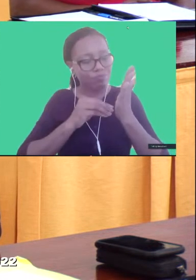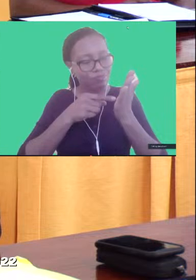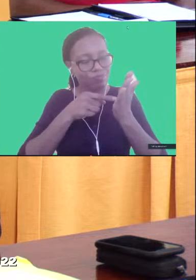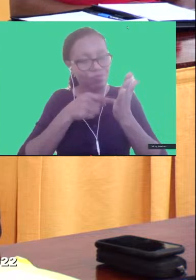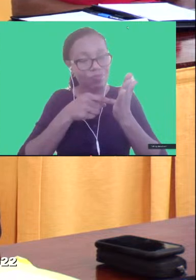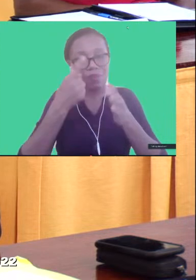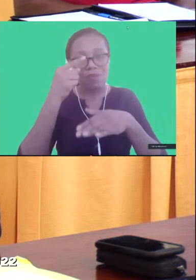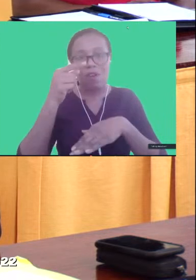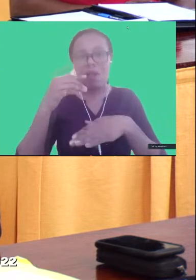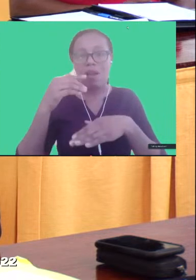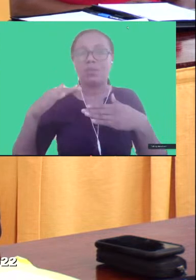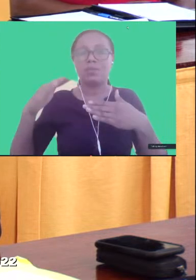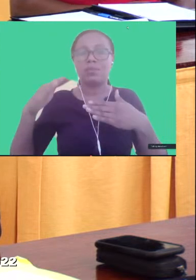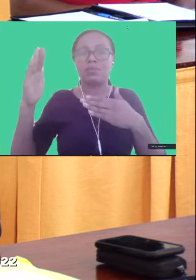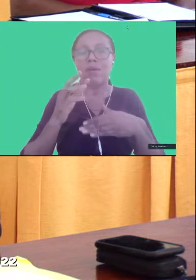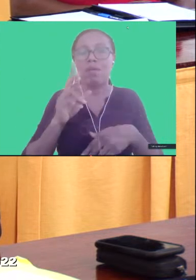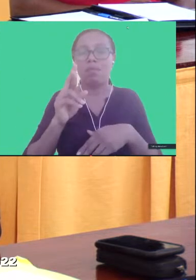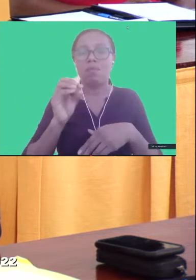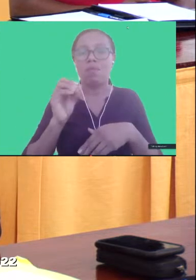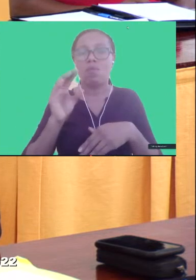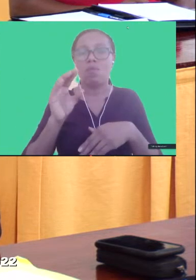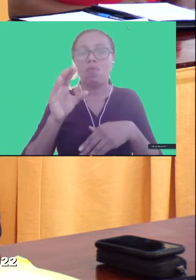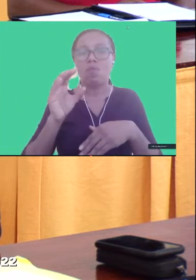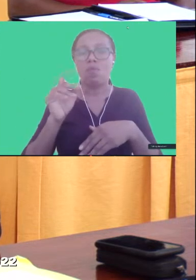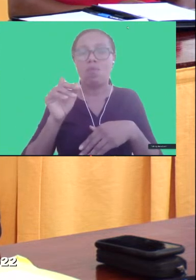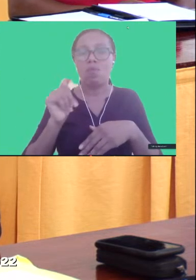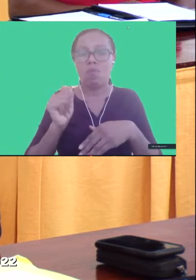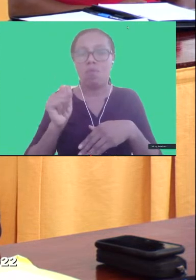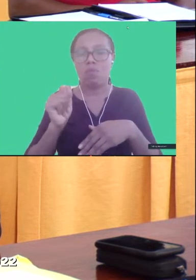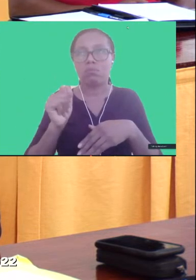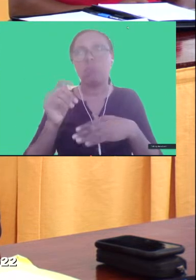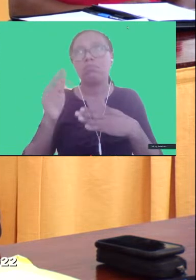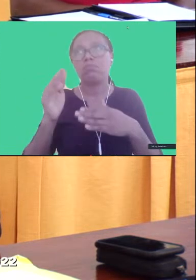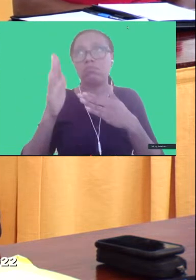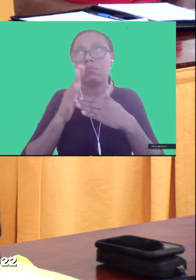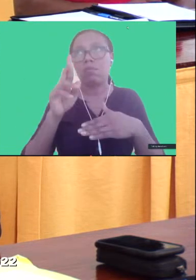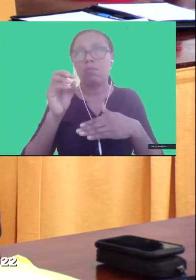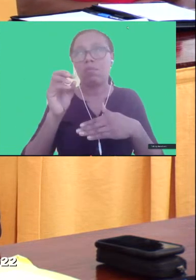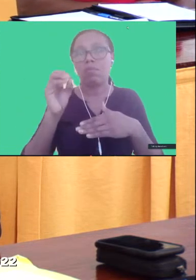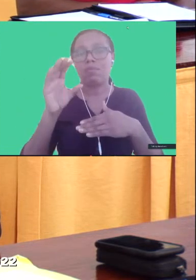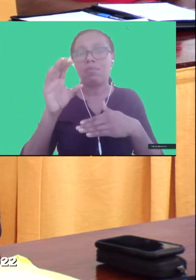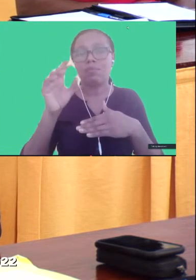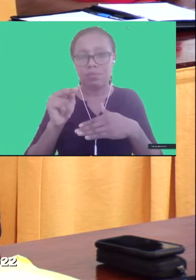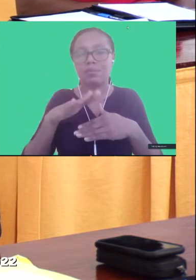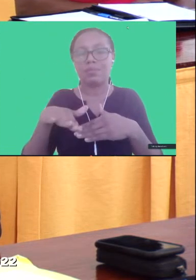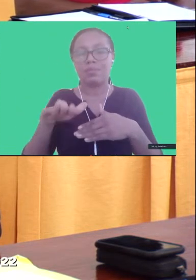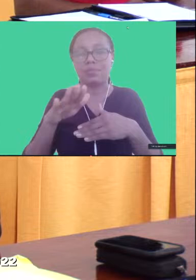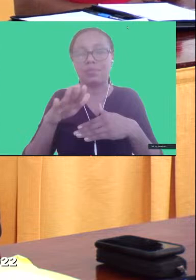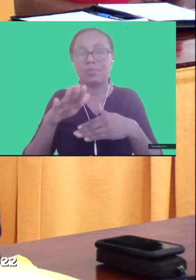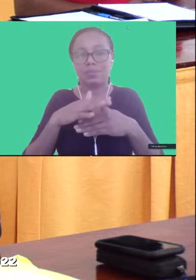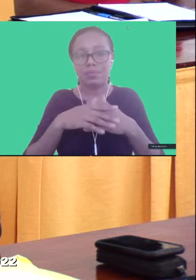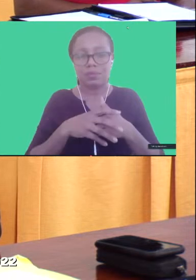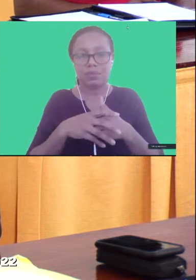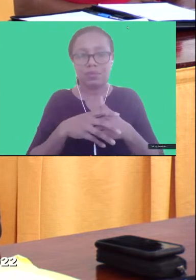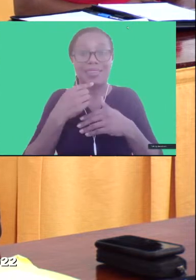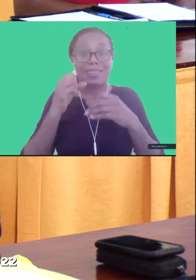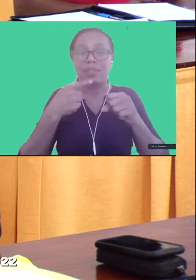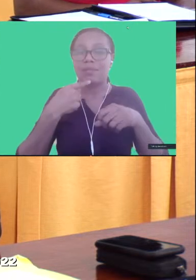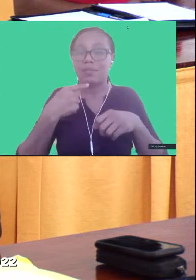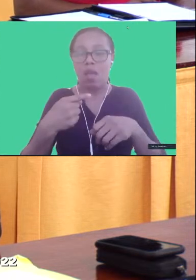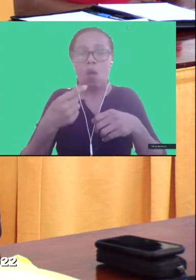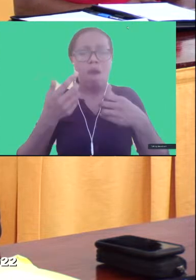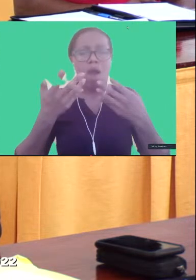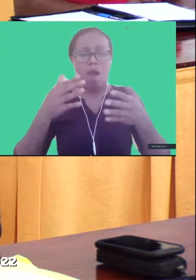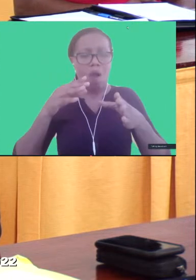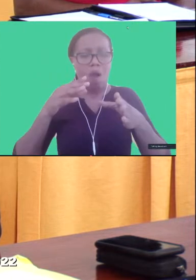would not be in a position to say definitively to this House that we have identified all of the areas, but